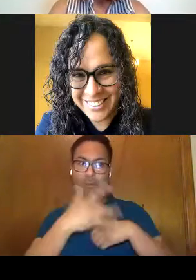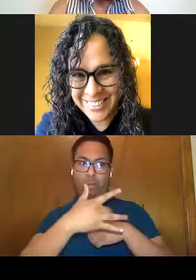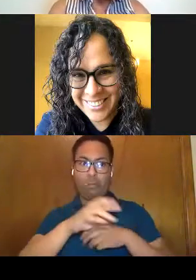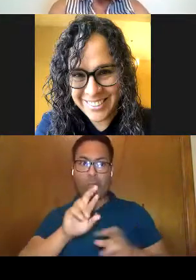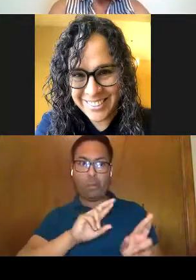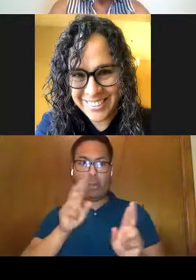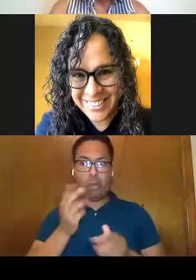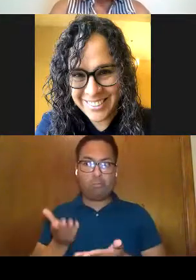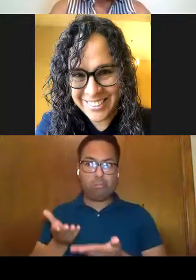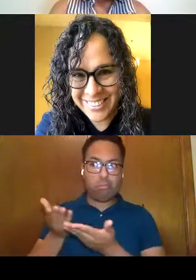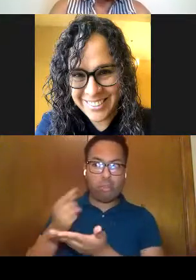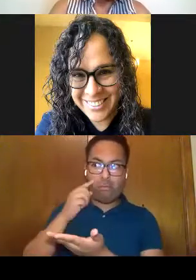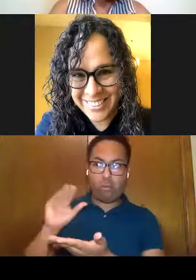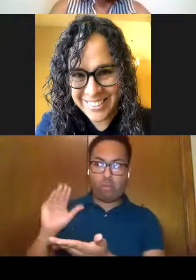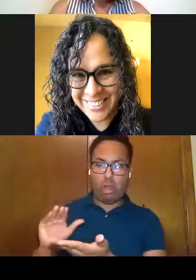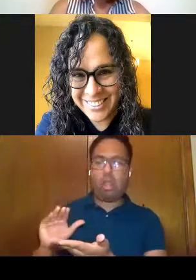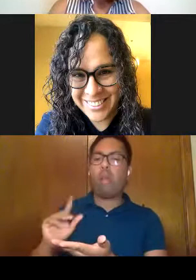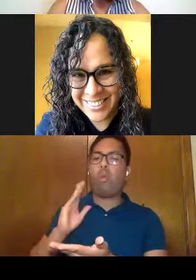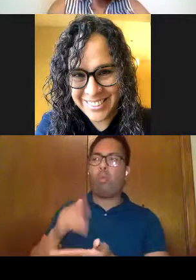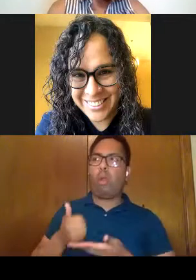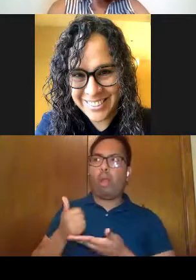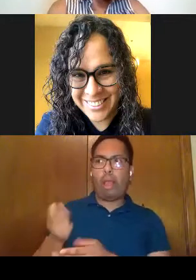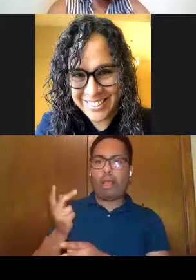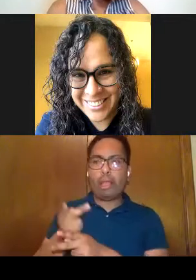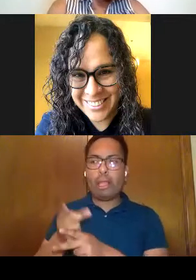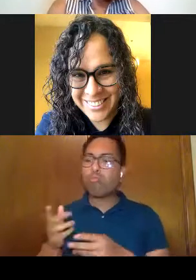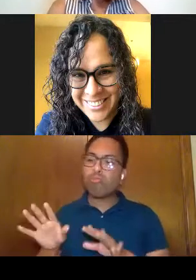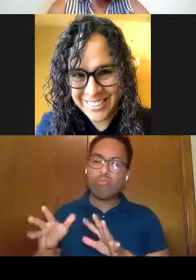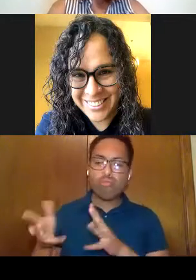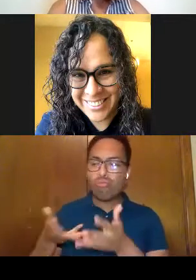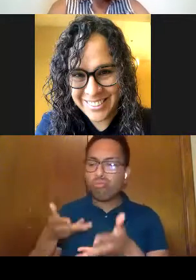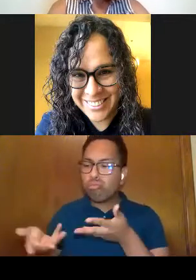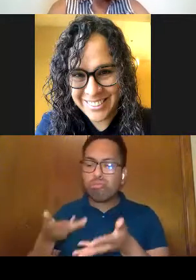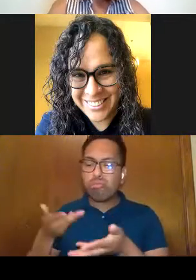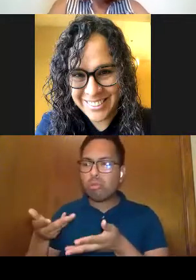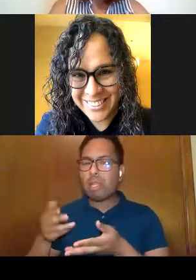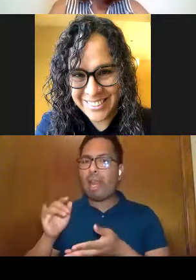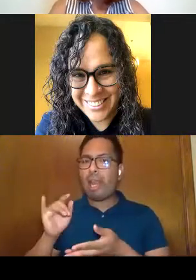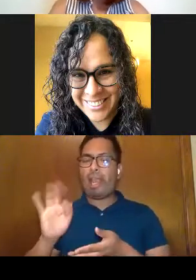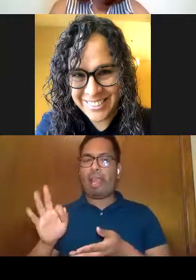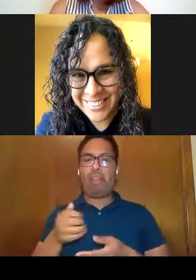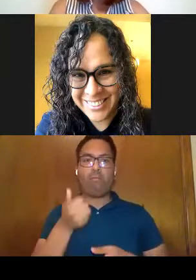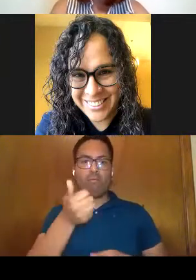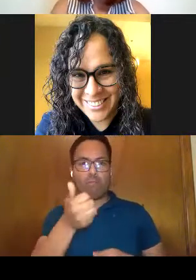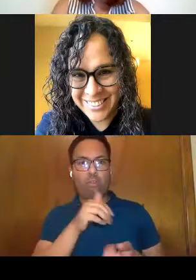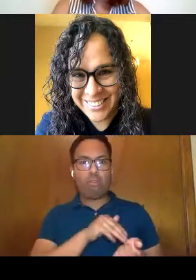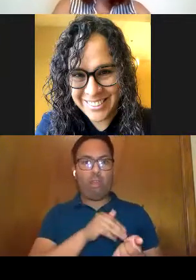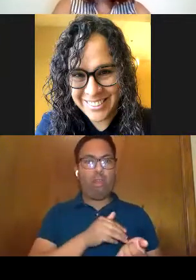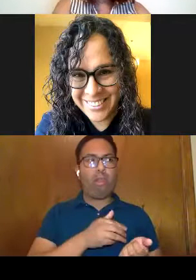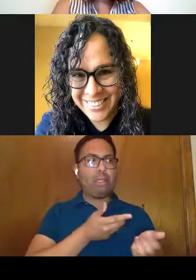child will work well to keep them occupied should you and the provider be having a conversation on the